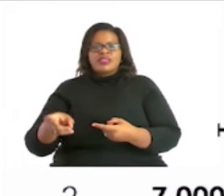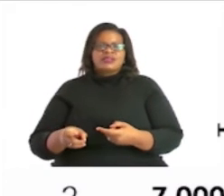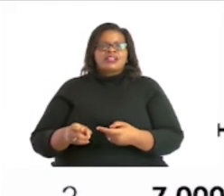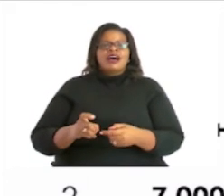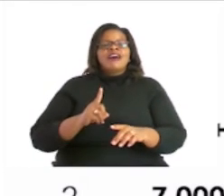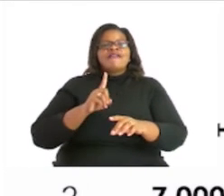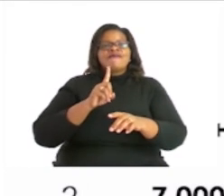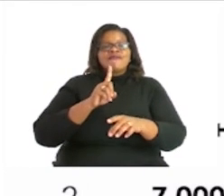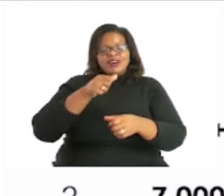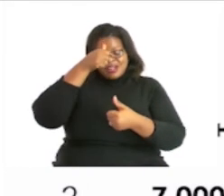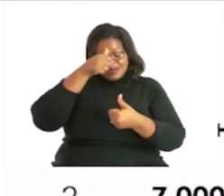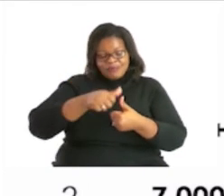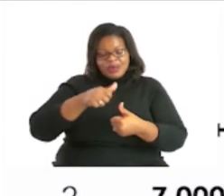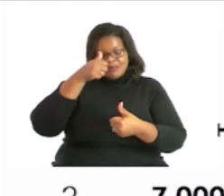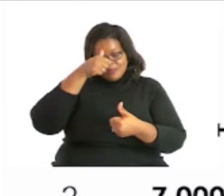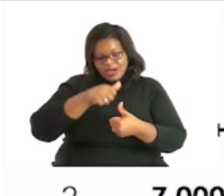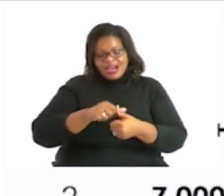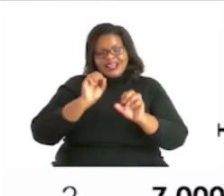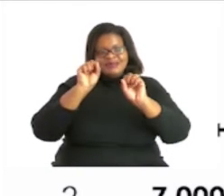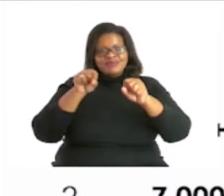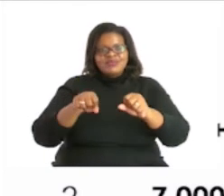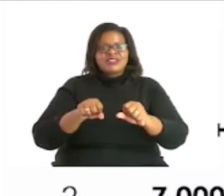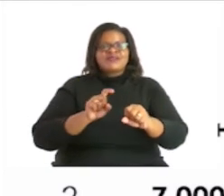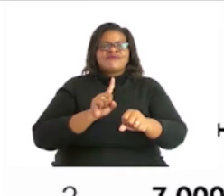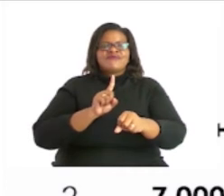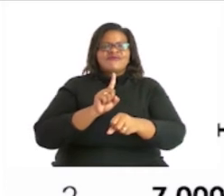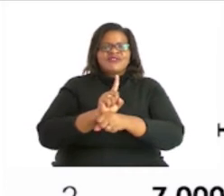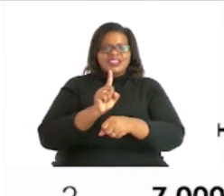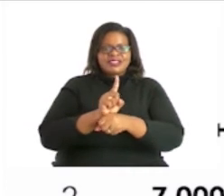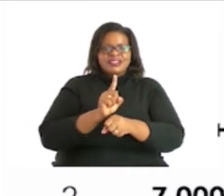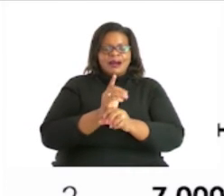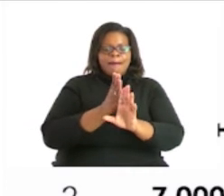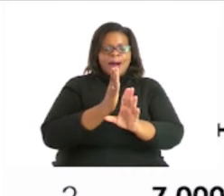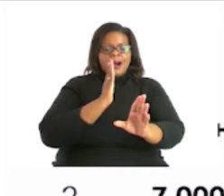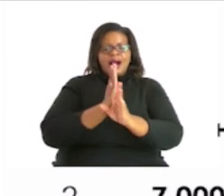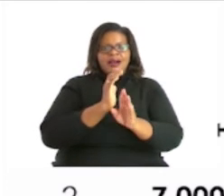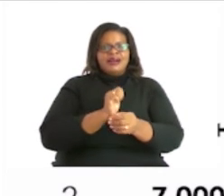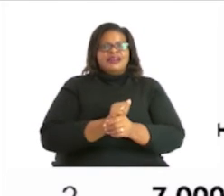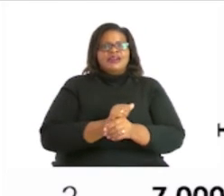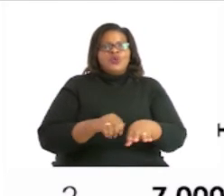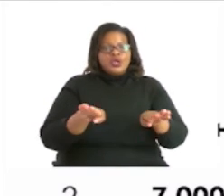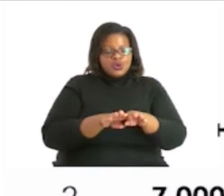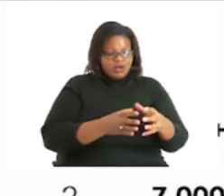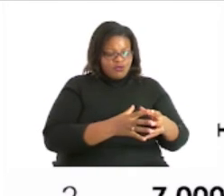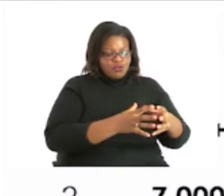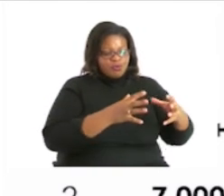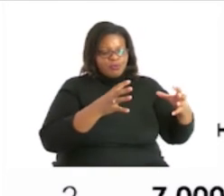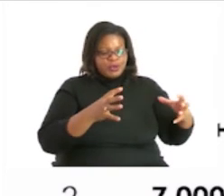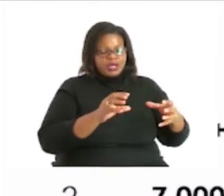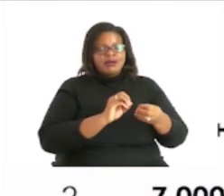correct order, and then only we can add. So we add them from the biggest